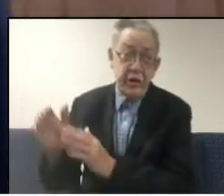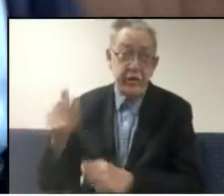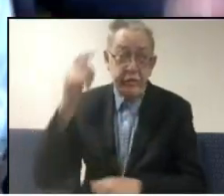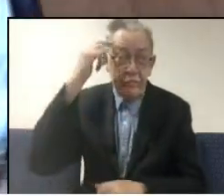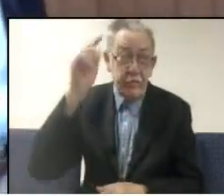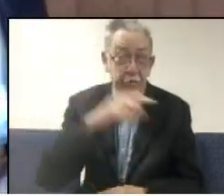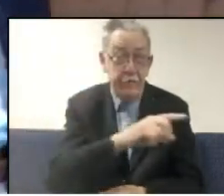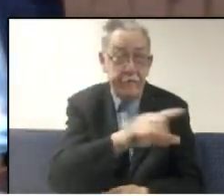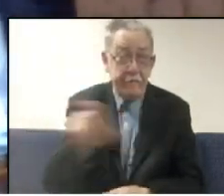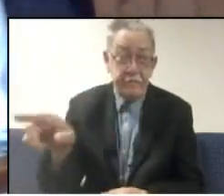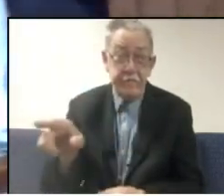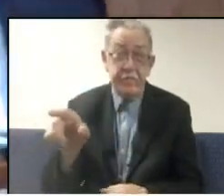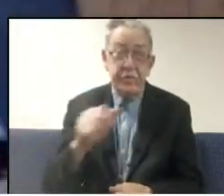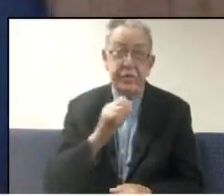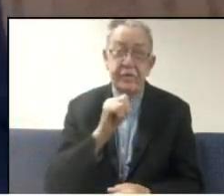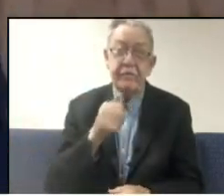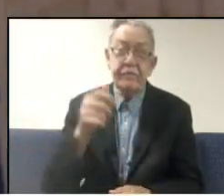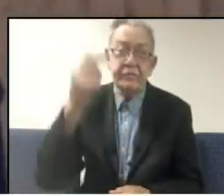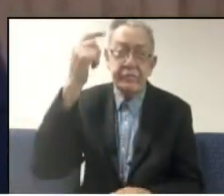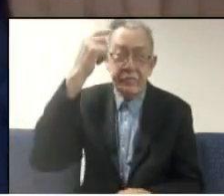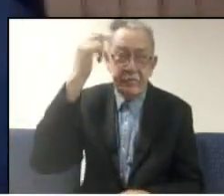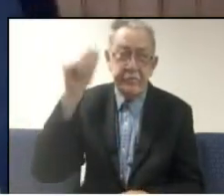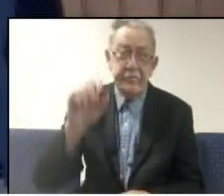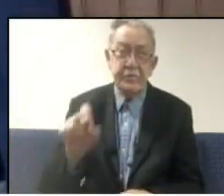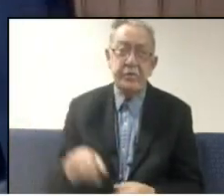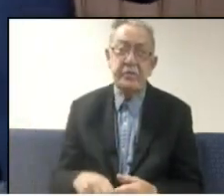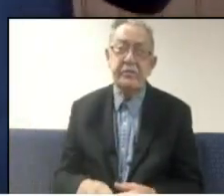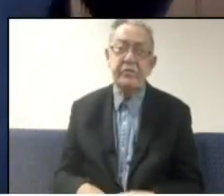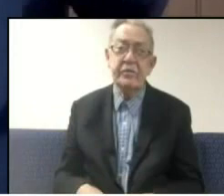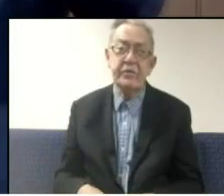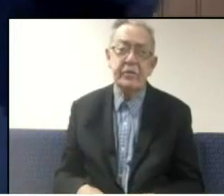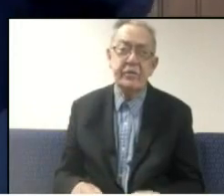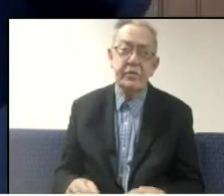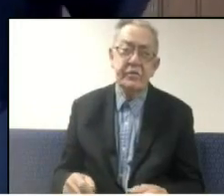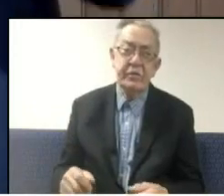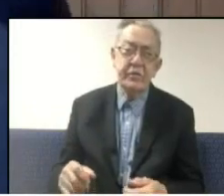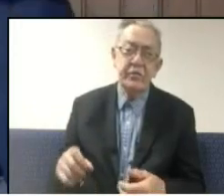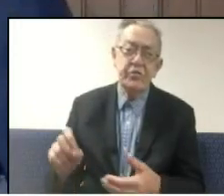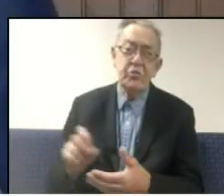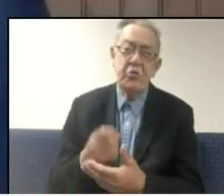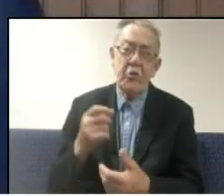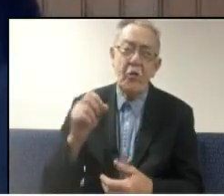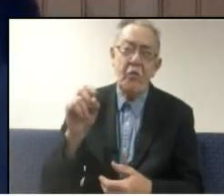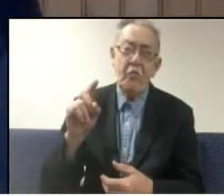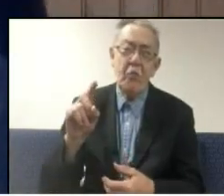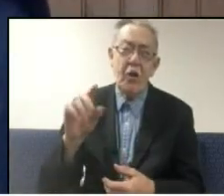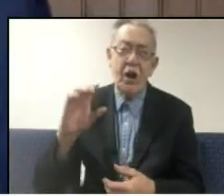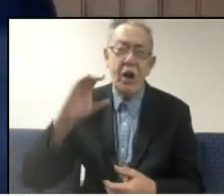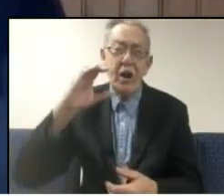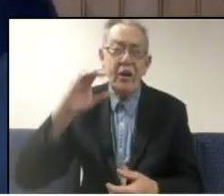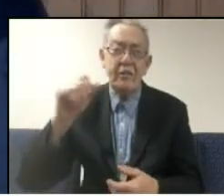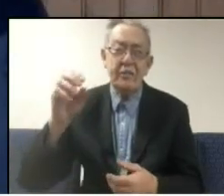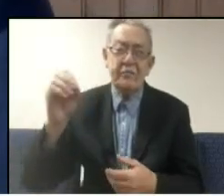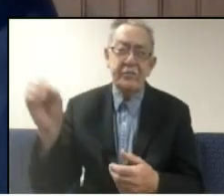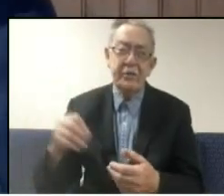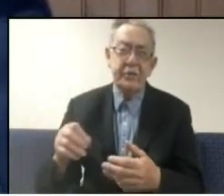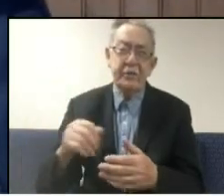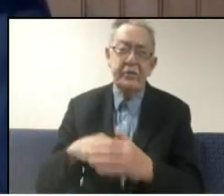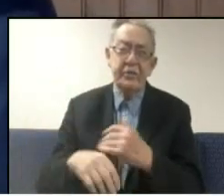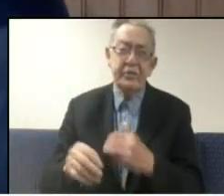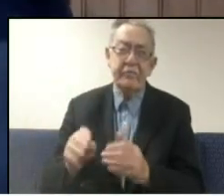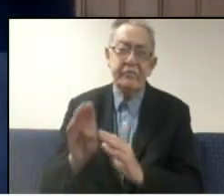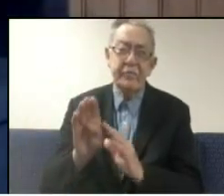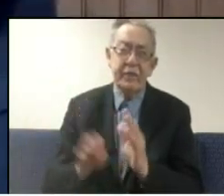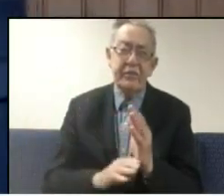for you is not because you just scored 100 on your Bible test. Oh, wow, that's a smart one. I need to go recruit